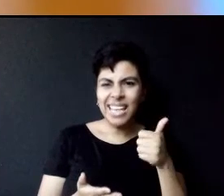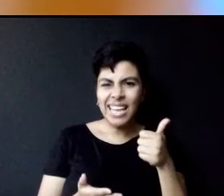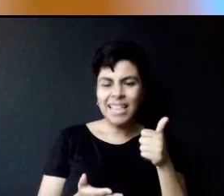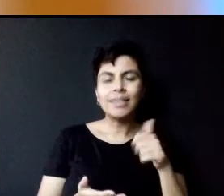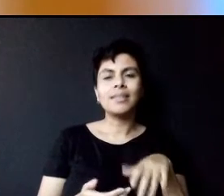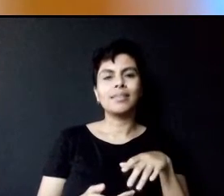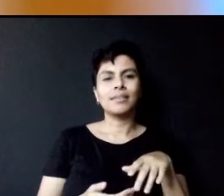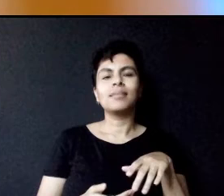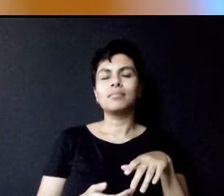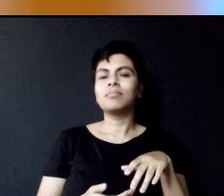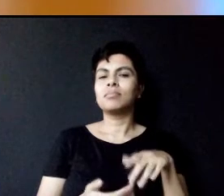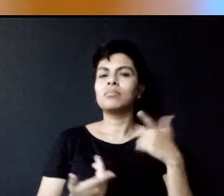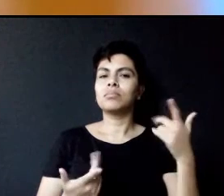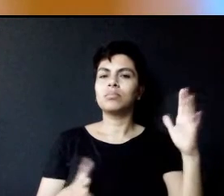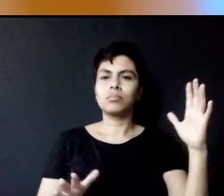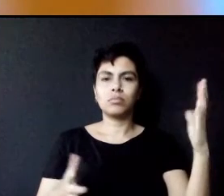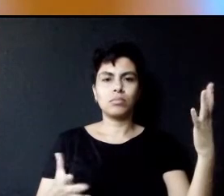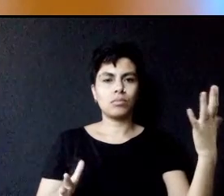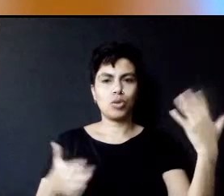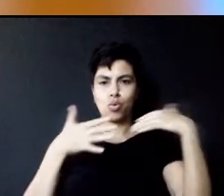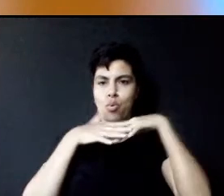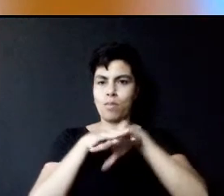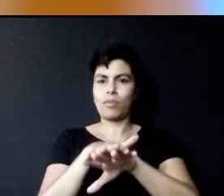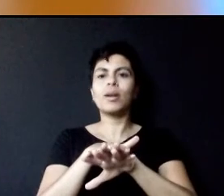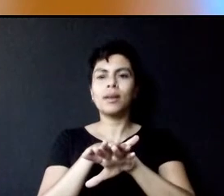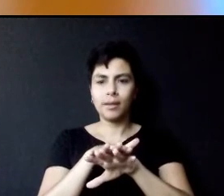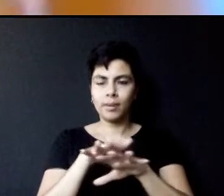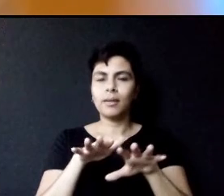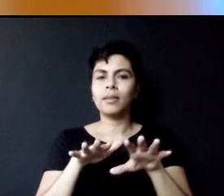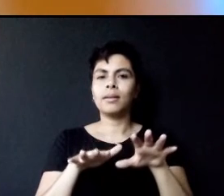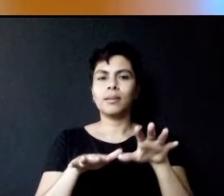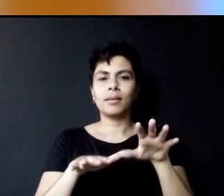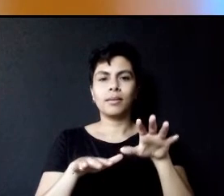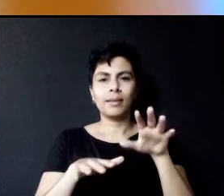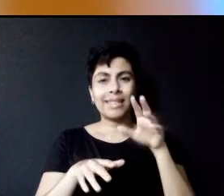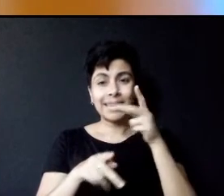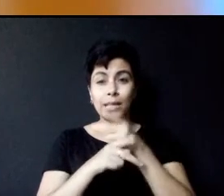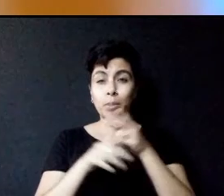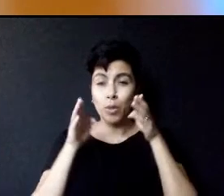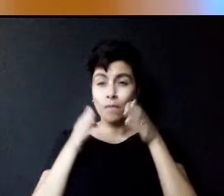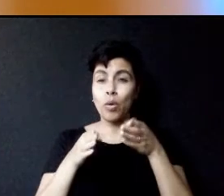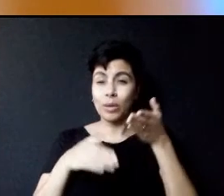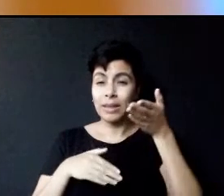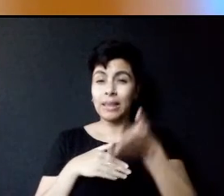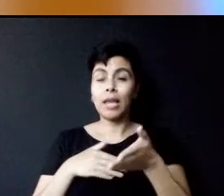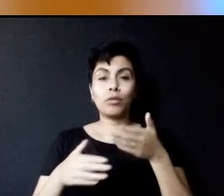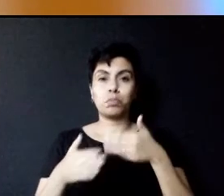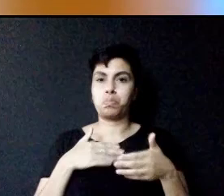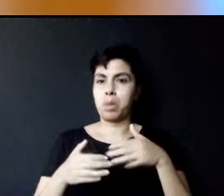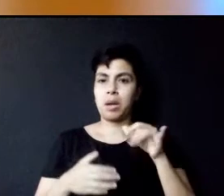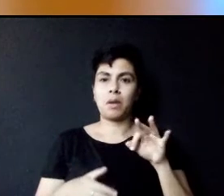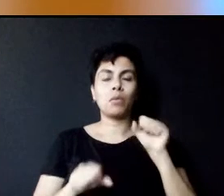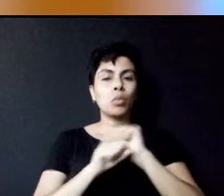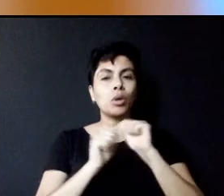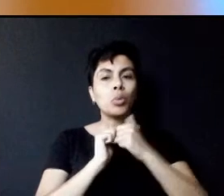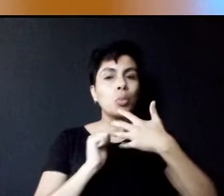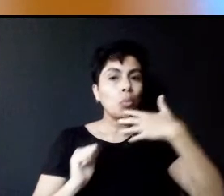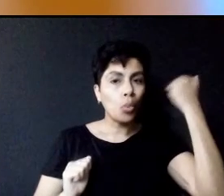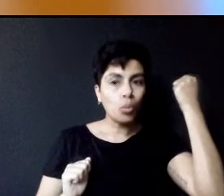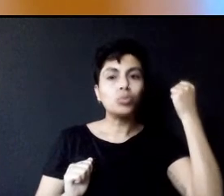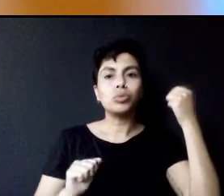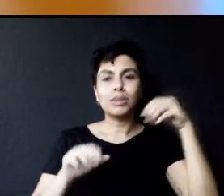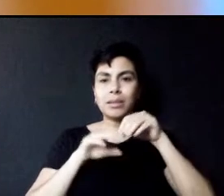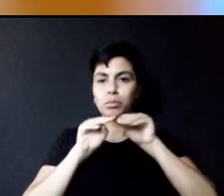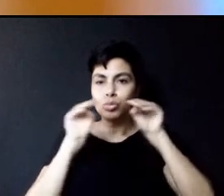about 10. And really incorporating those in and really trying to keep the focus there, even when we're working with our